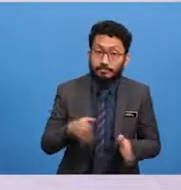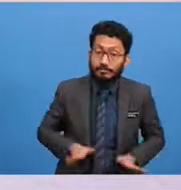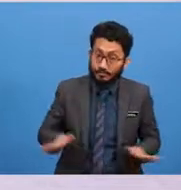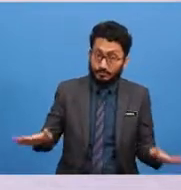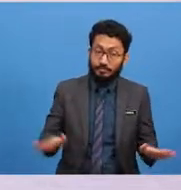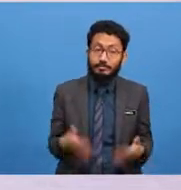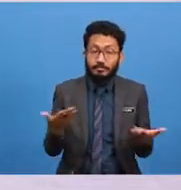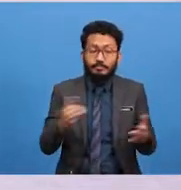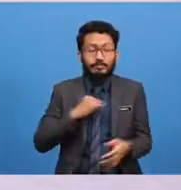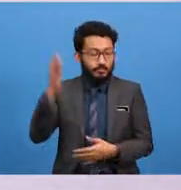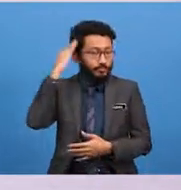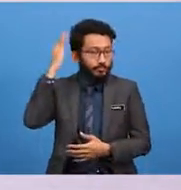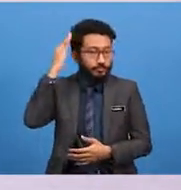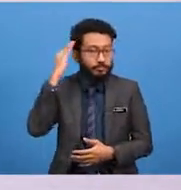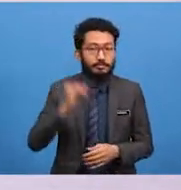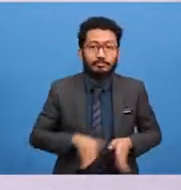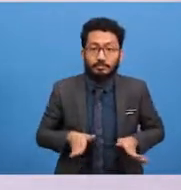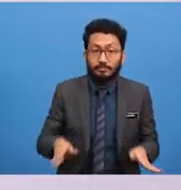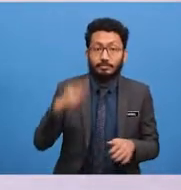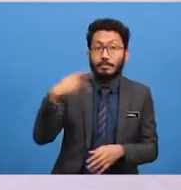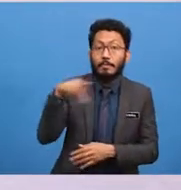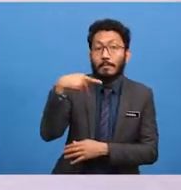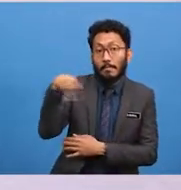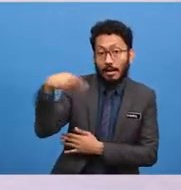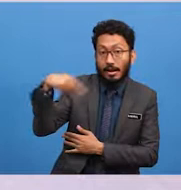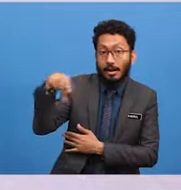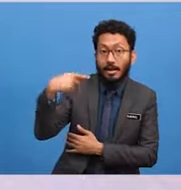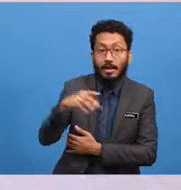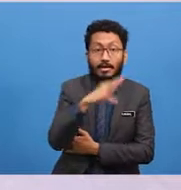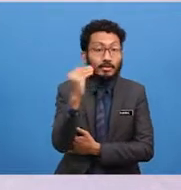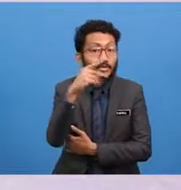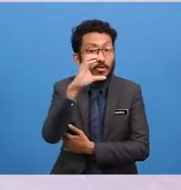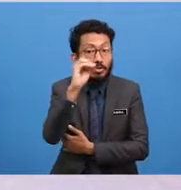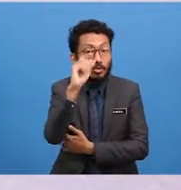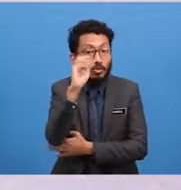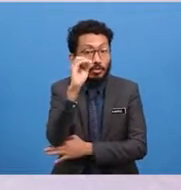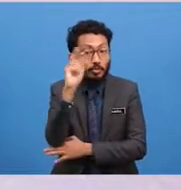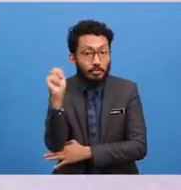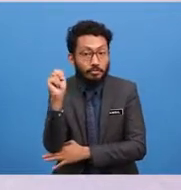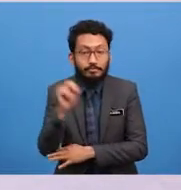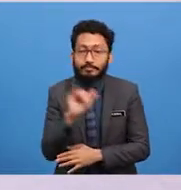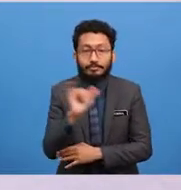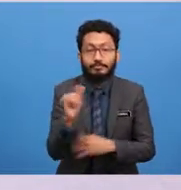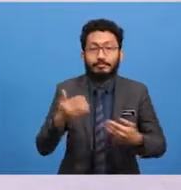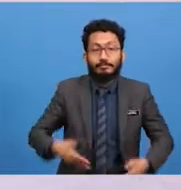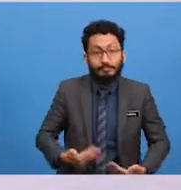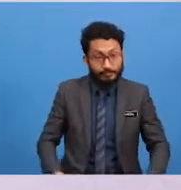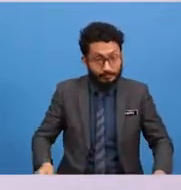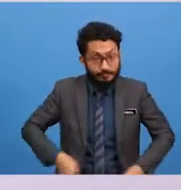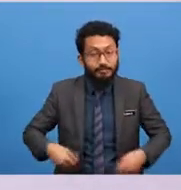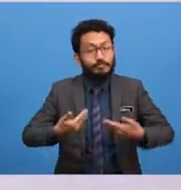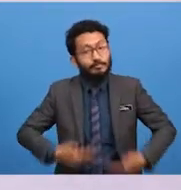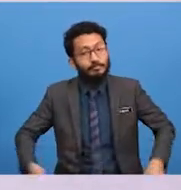Miss Rita. This skirt is purple. It's cotton, just like the trousers, the